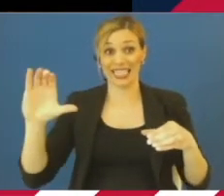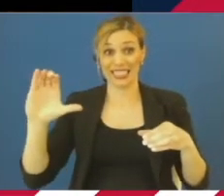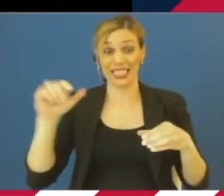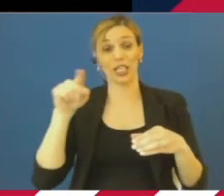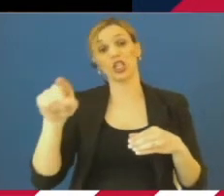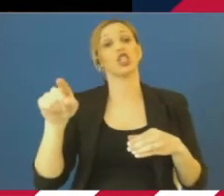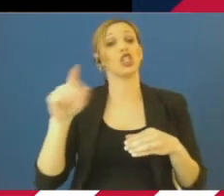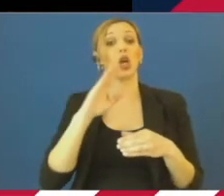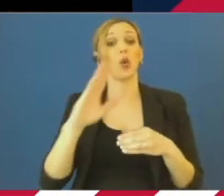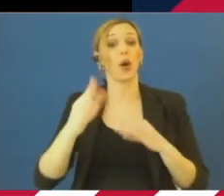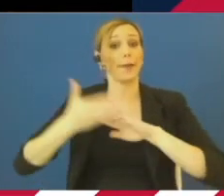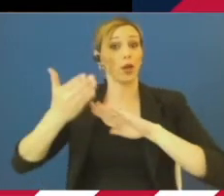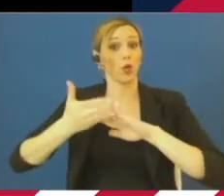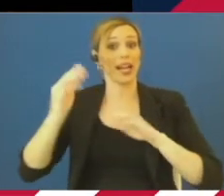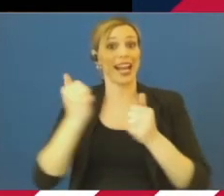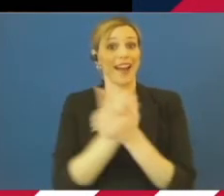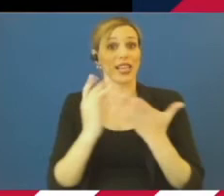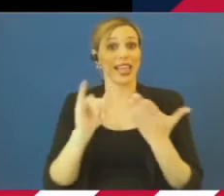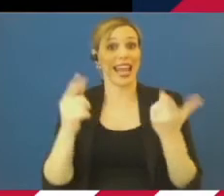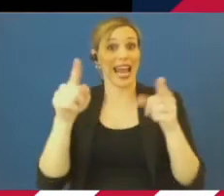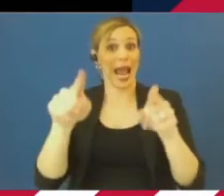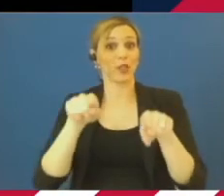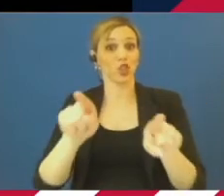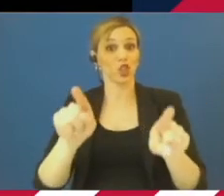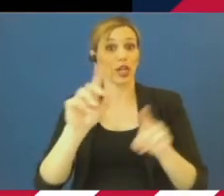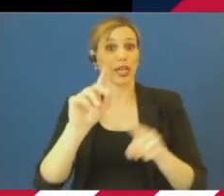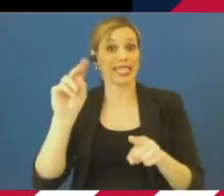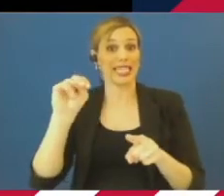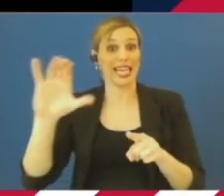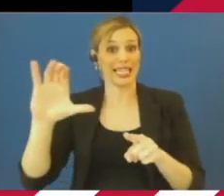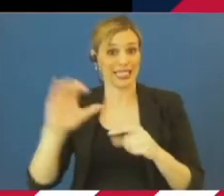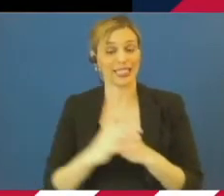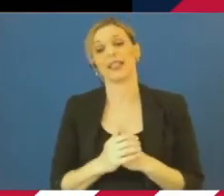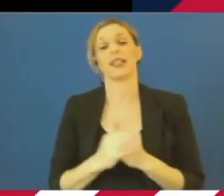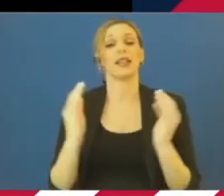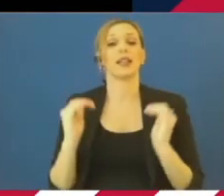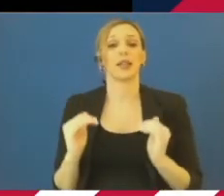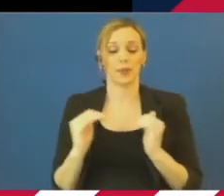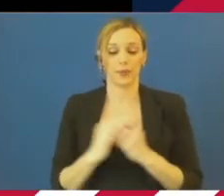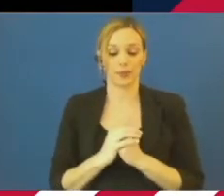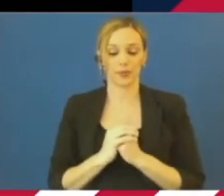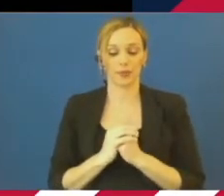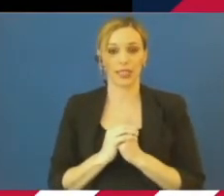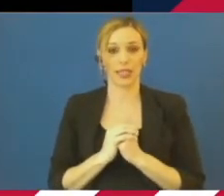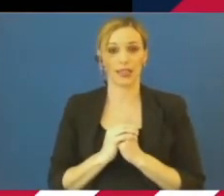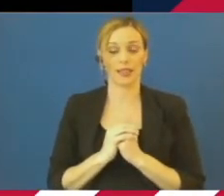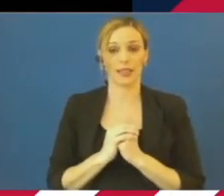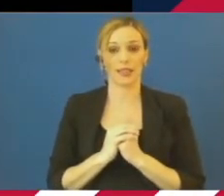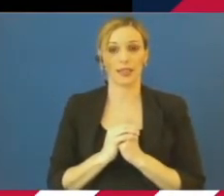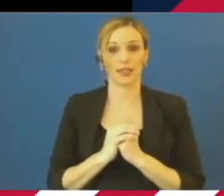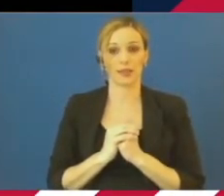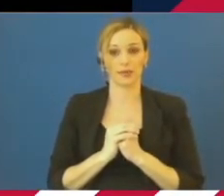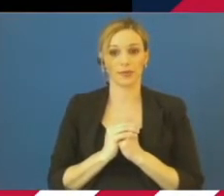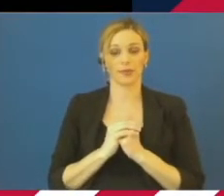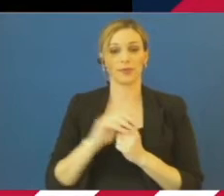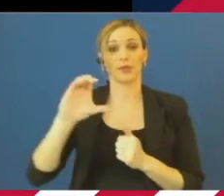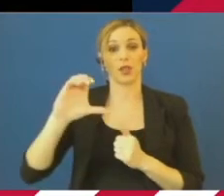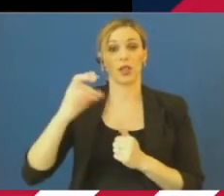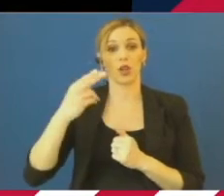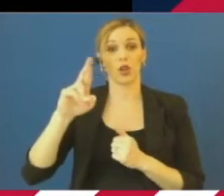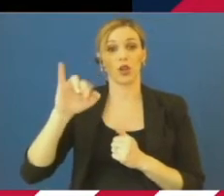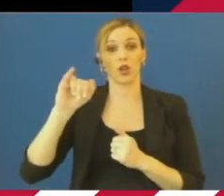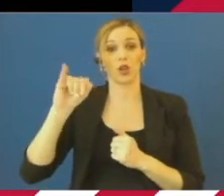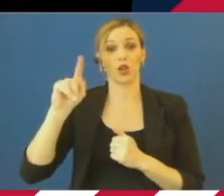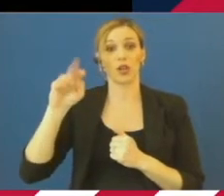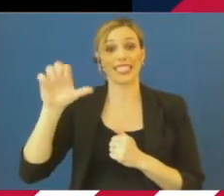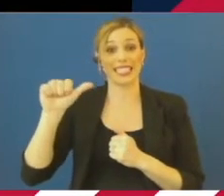convention. Christina Costa and Martin Shorev are the writers and will be working with each